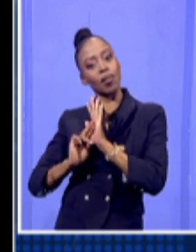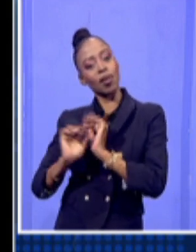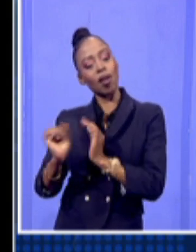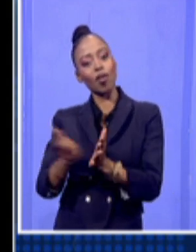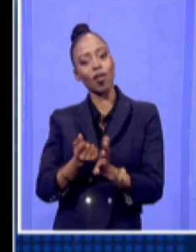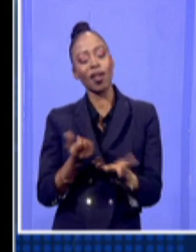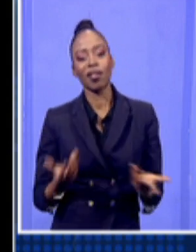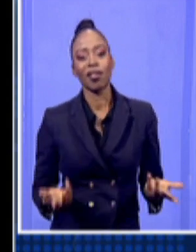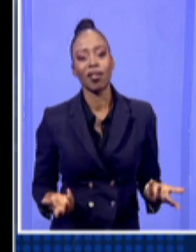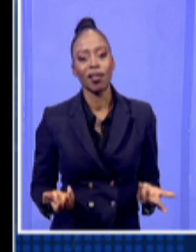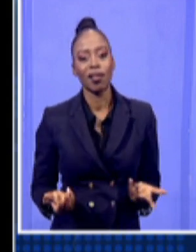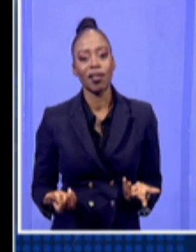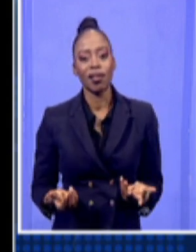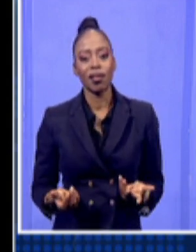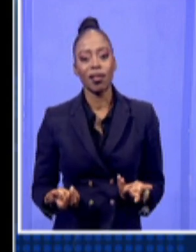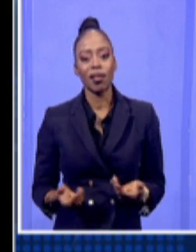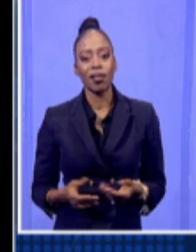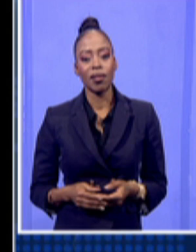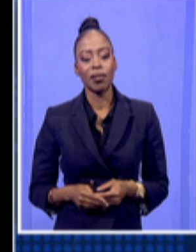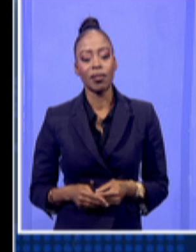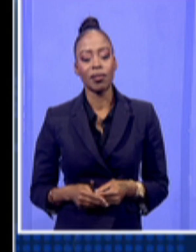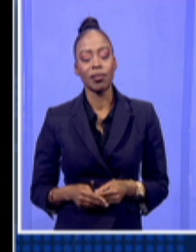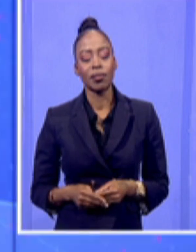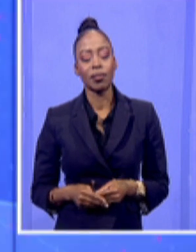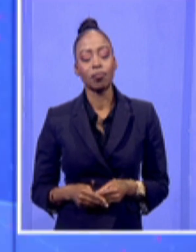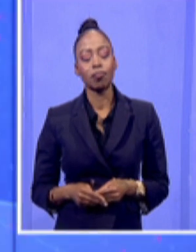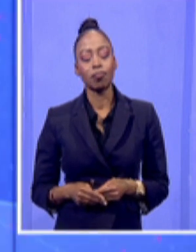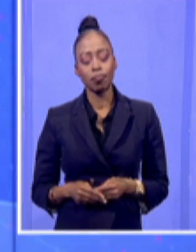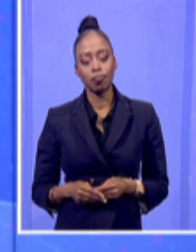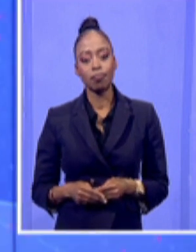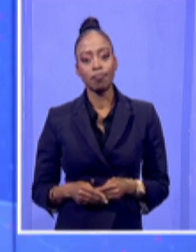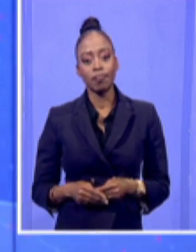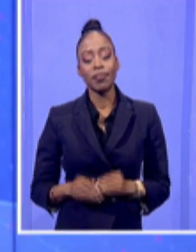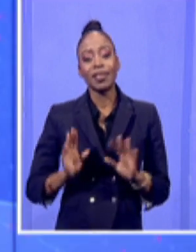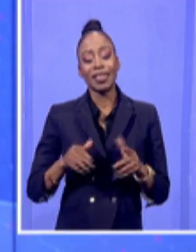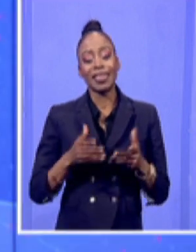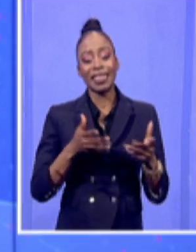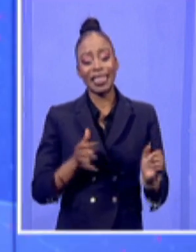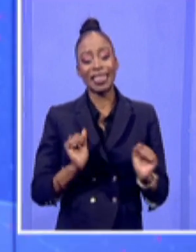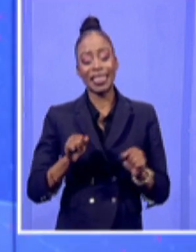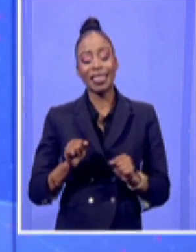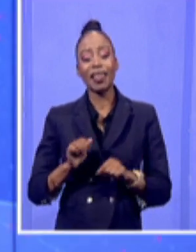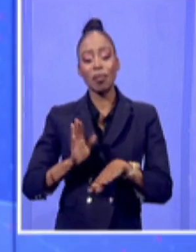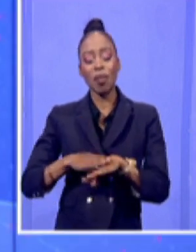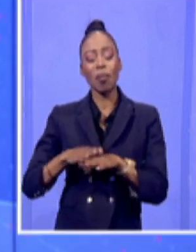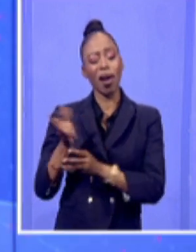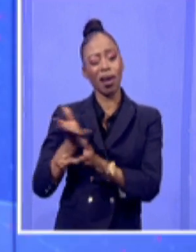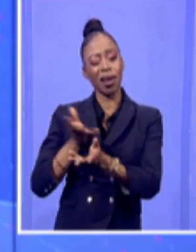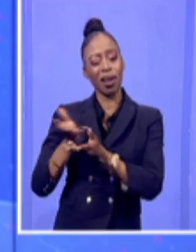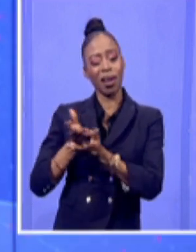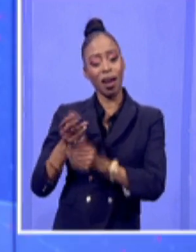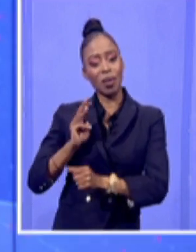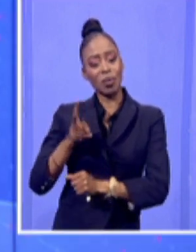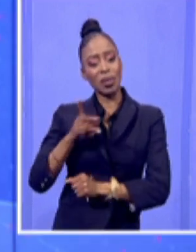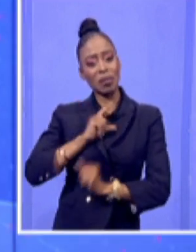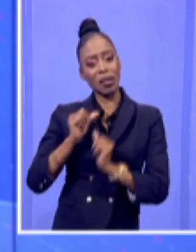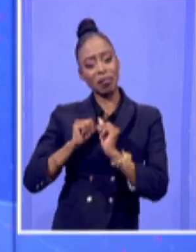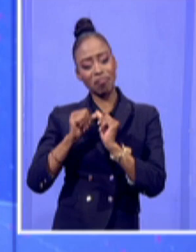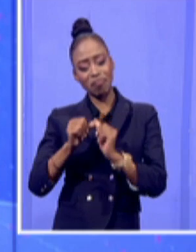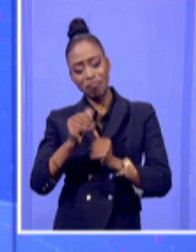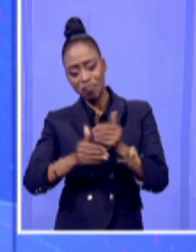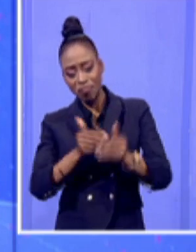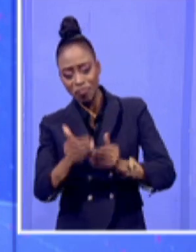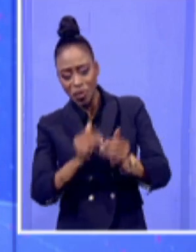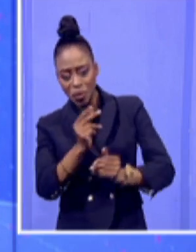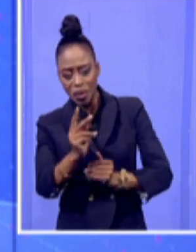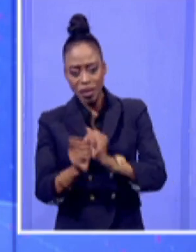from her. Okay. Yeah, Magdalene, let's leave it there. I know that we'll be chatting some more, I'm sure, as this continues to unfold. But thank you so